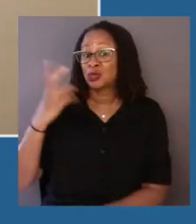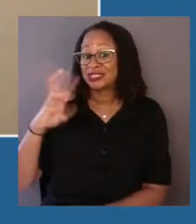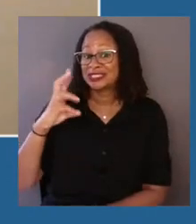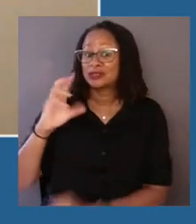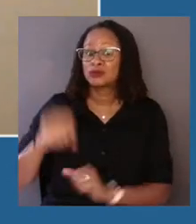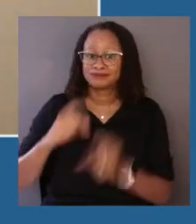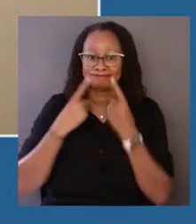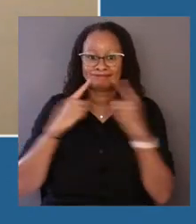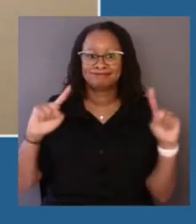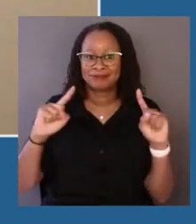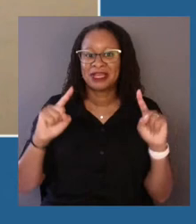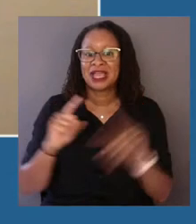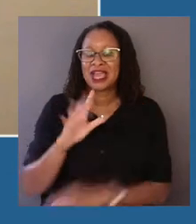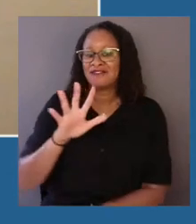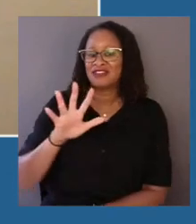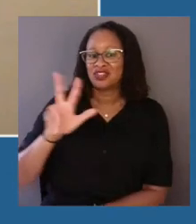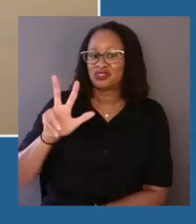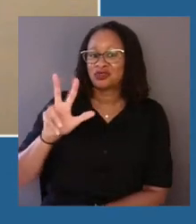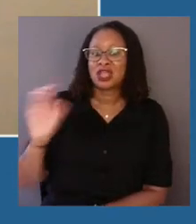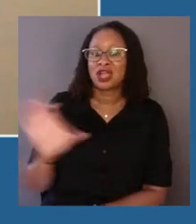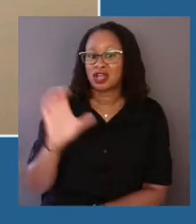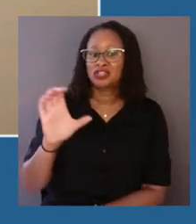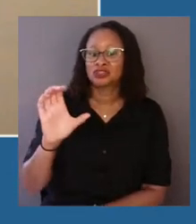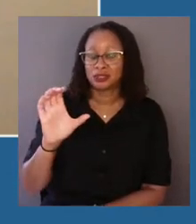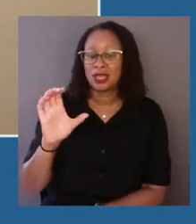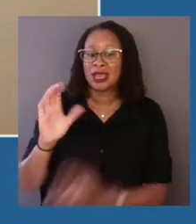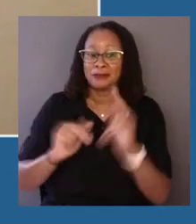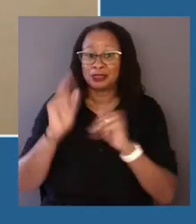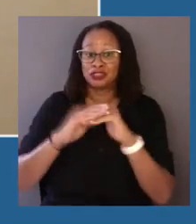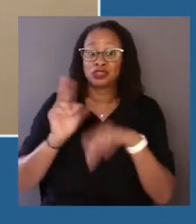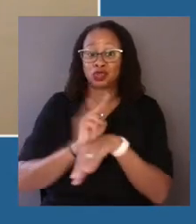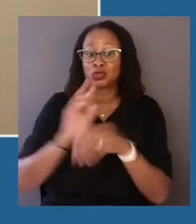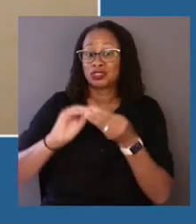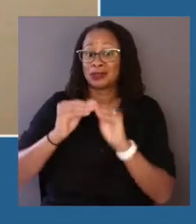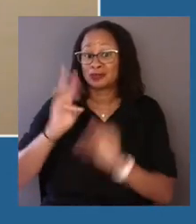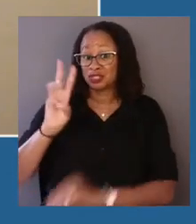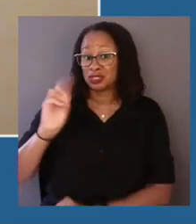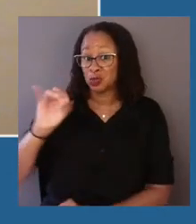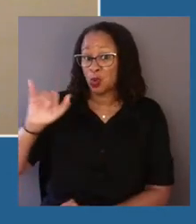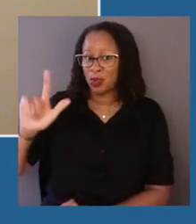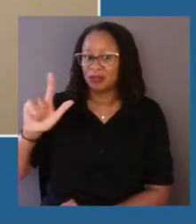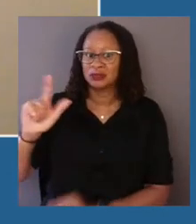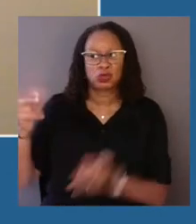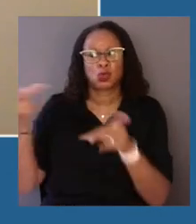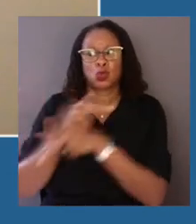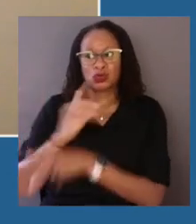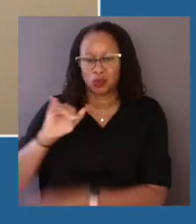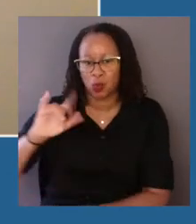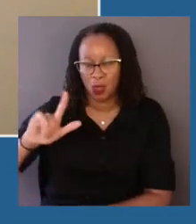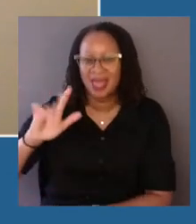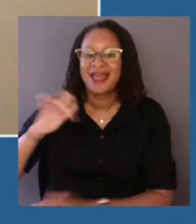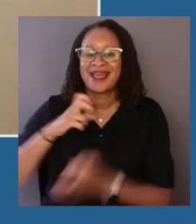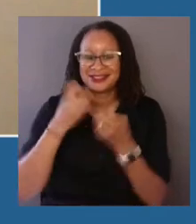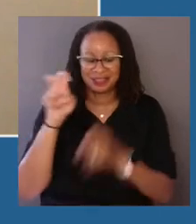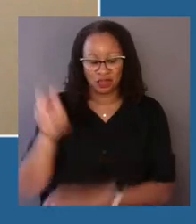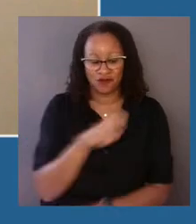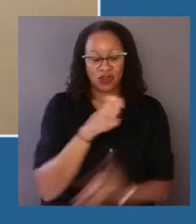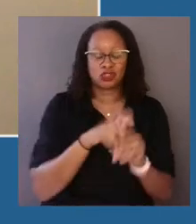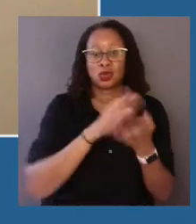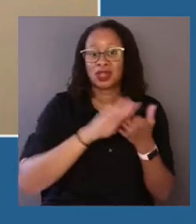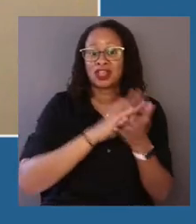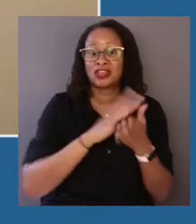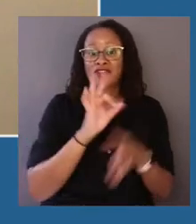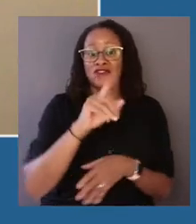the 5,300 buildings that used number 6 oil, which is the most polluting, had converted to cleaner fuel by the end of